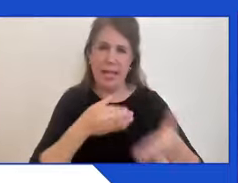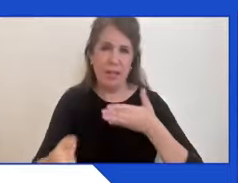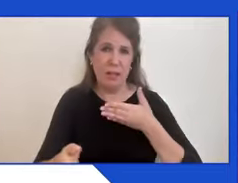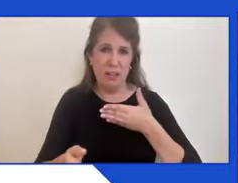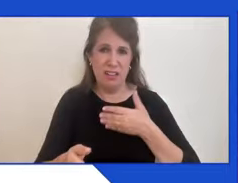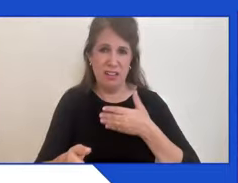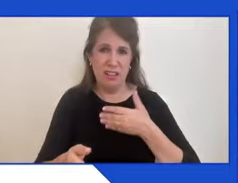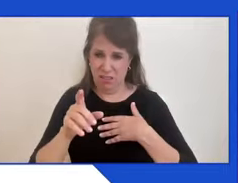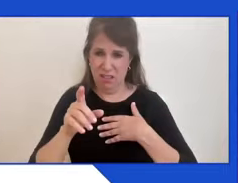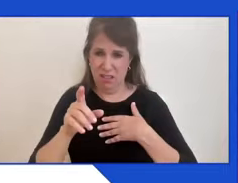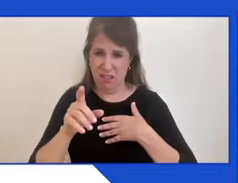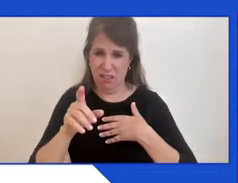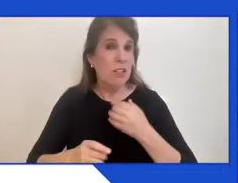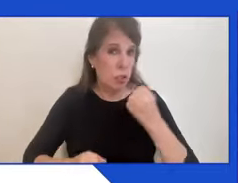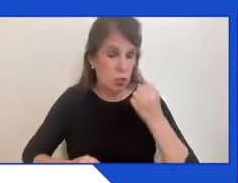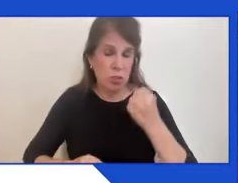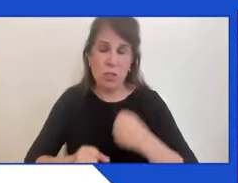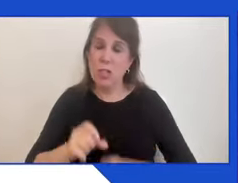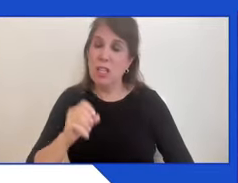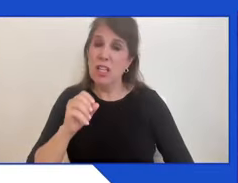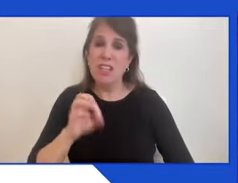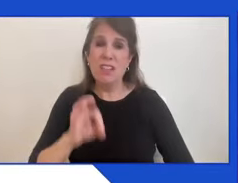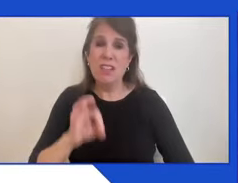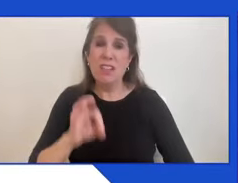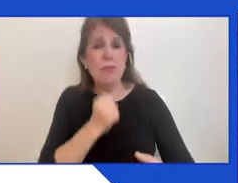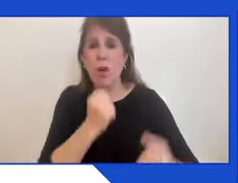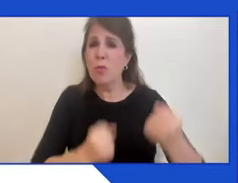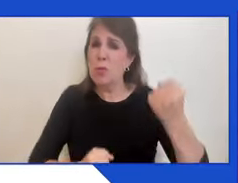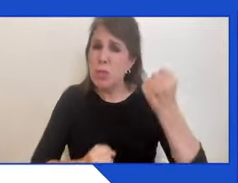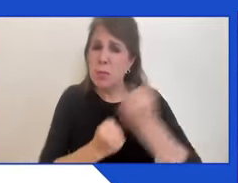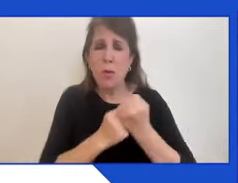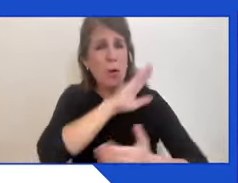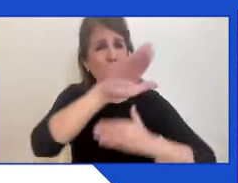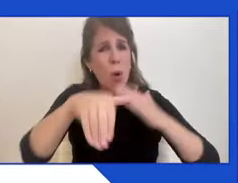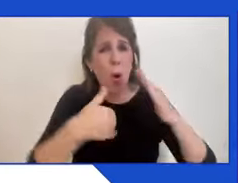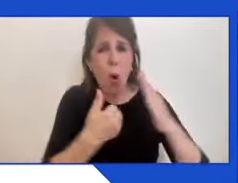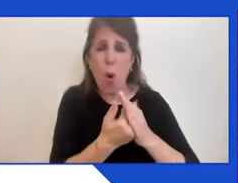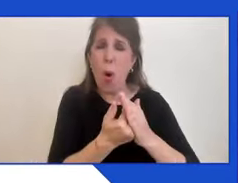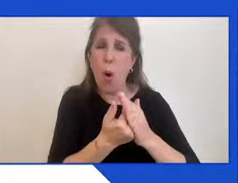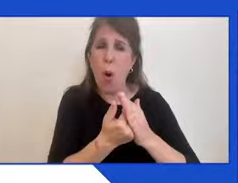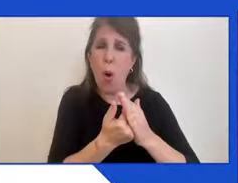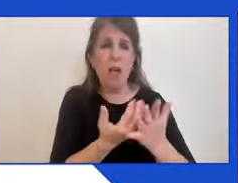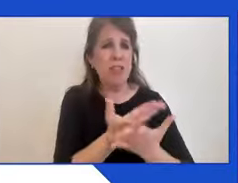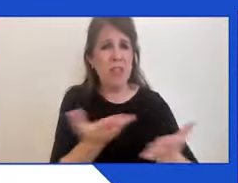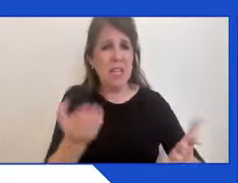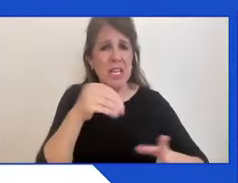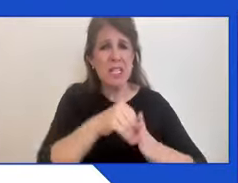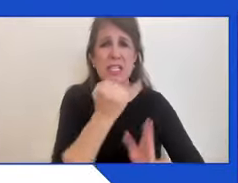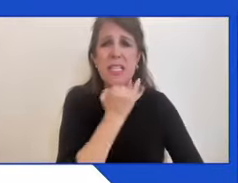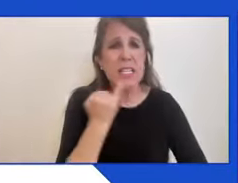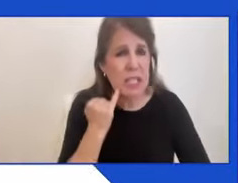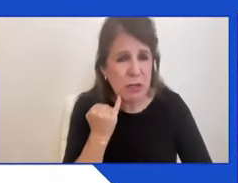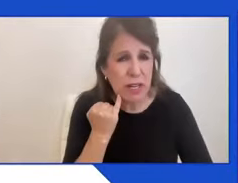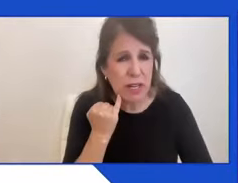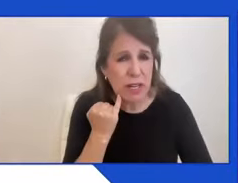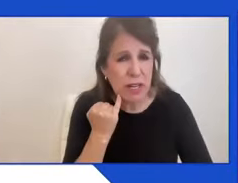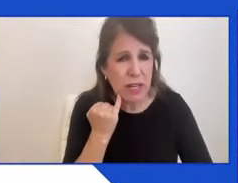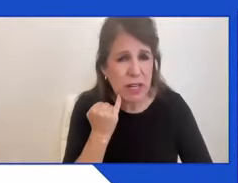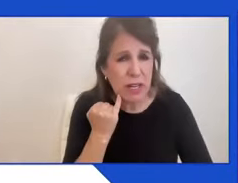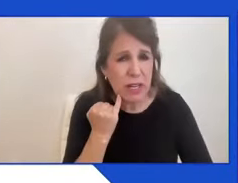the policies of Israel to support and love and stand with all the people of Israel during a time of profound